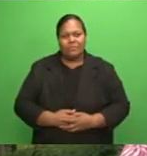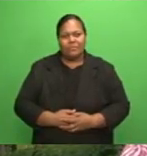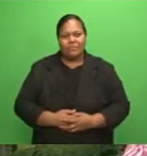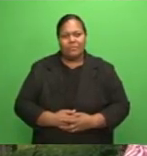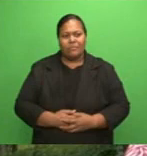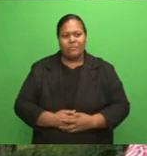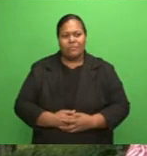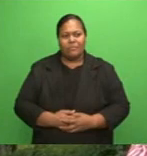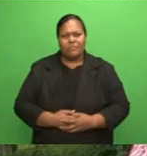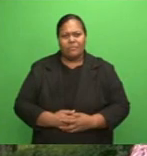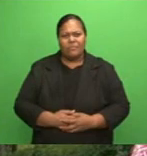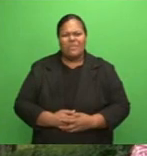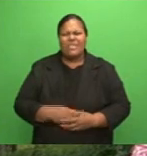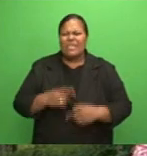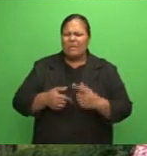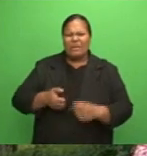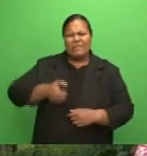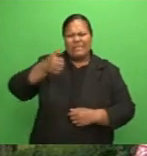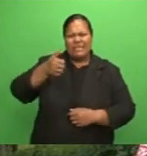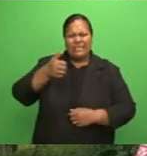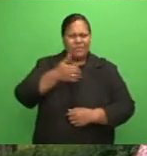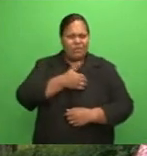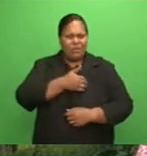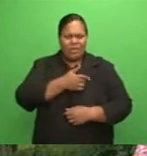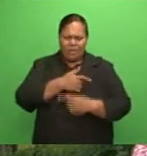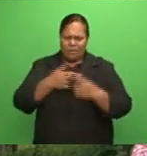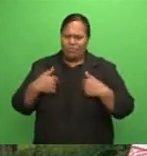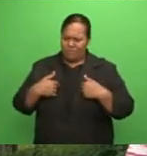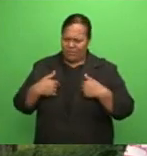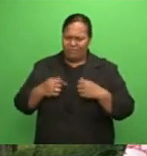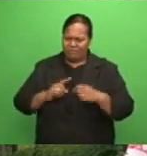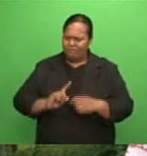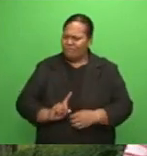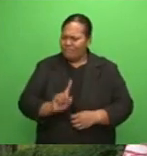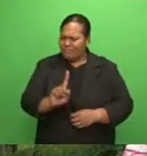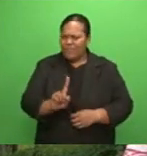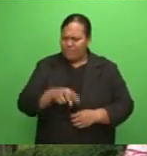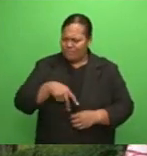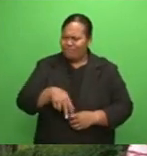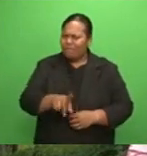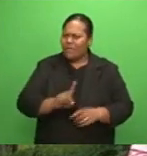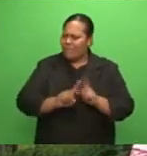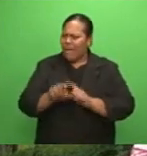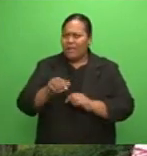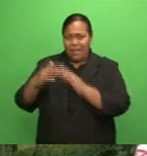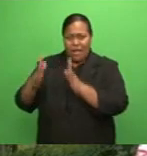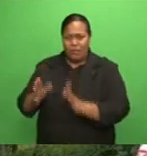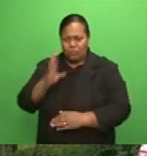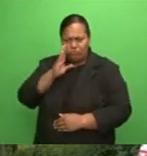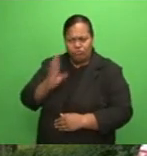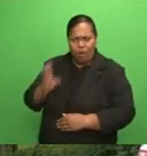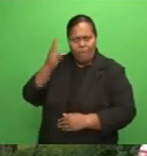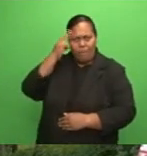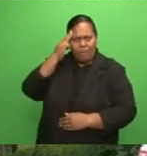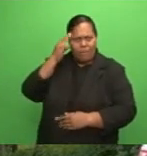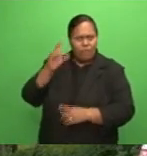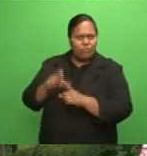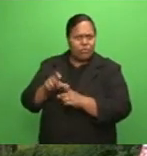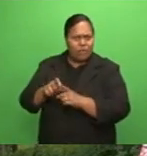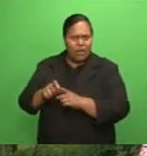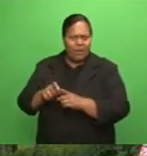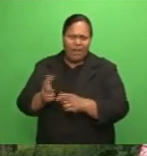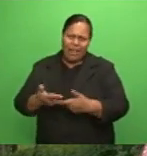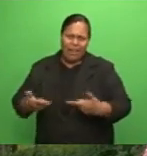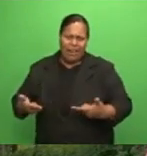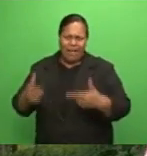At around 6 a.m. yesterday, we came past the house and saw the mother and daughter lying close to a mango tree. The mother was crying for help, so we